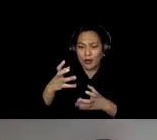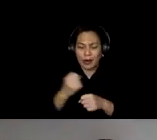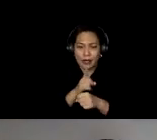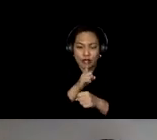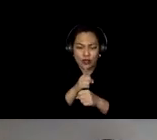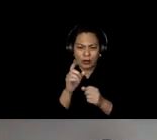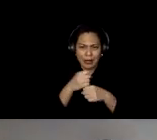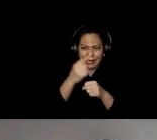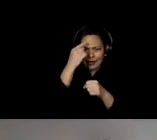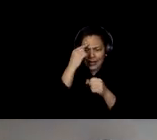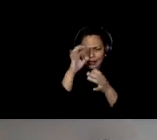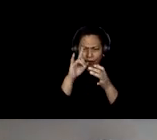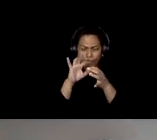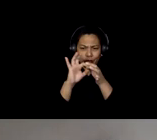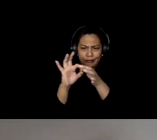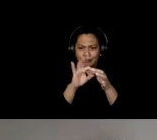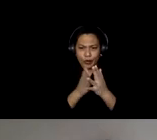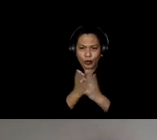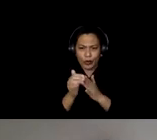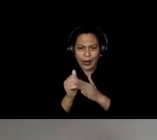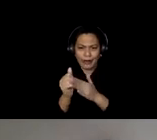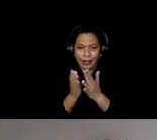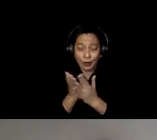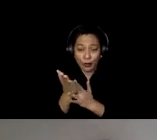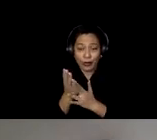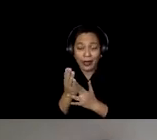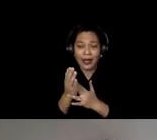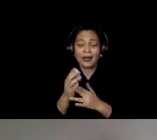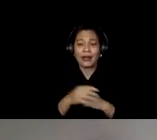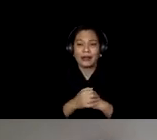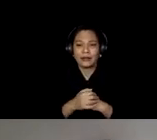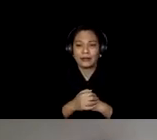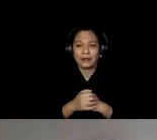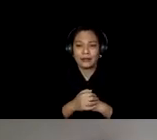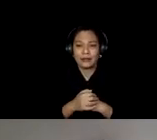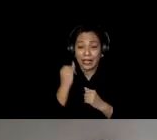sense and makes it so that each page is easy to find. So if